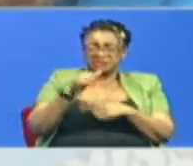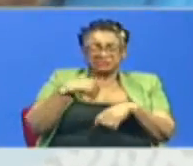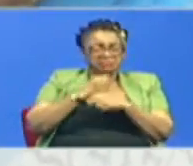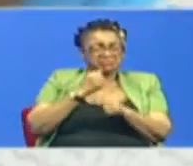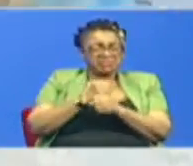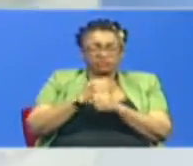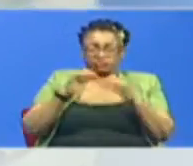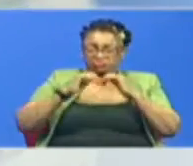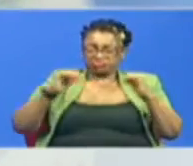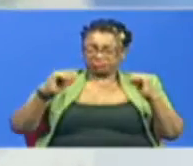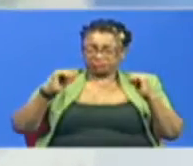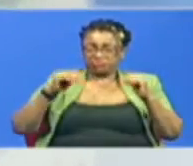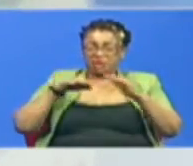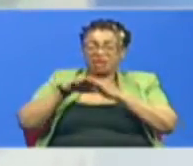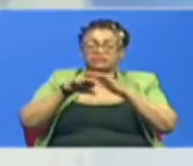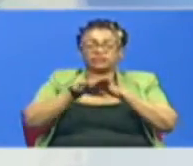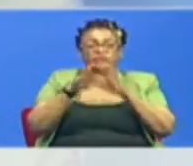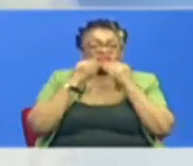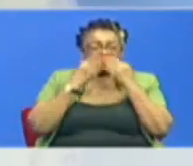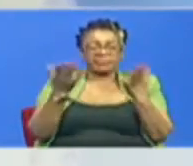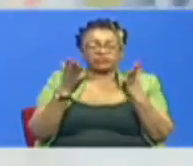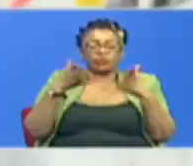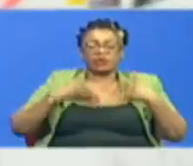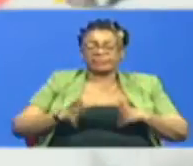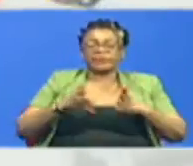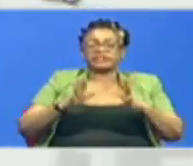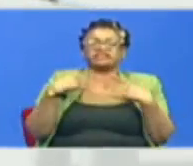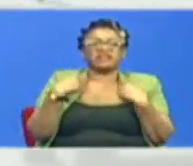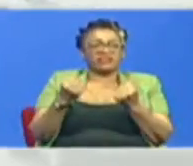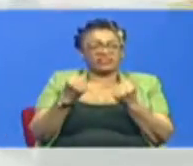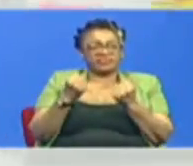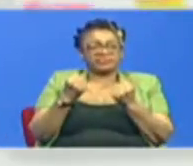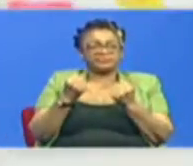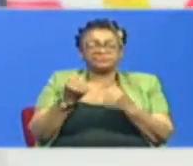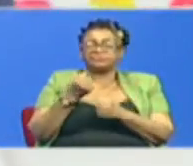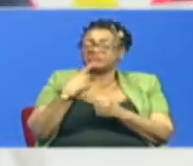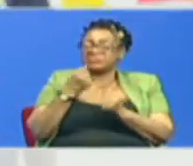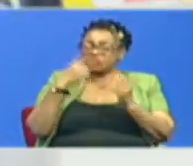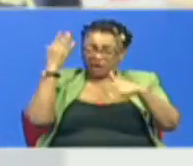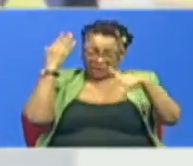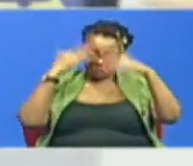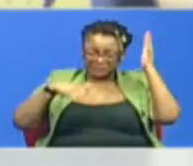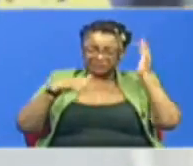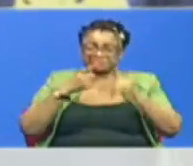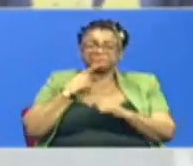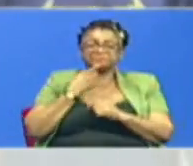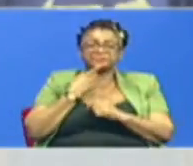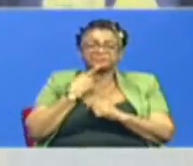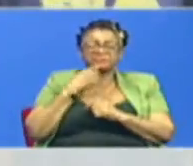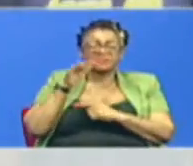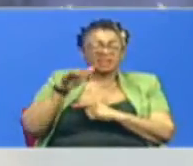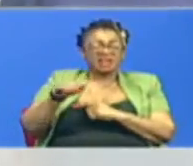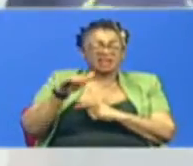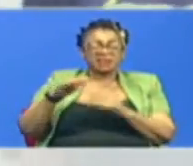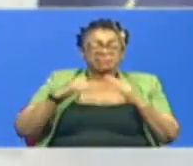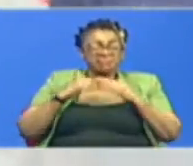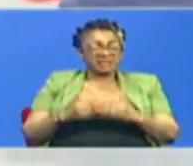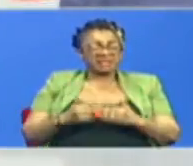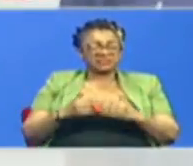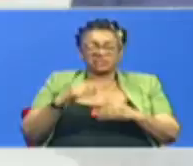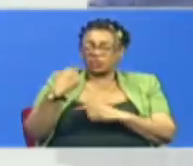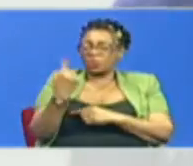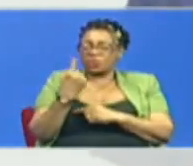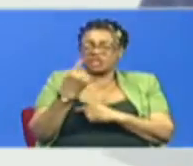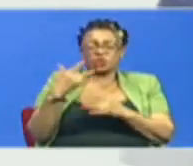access to information on reproductive health. Medical experts, however, say that early pregnancies should not be the only concern